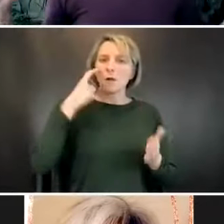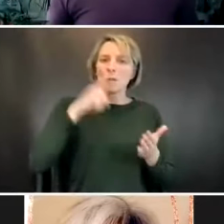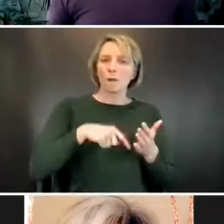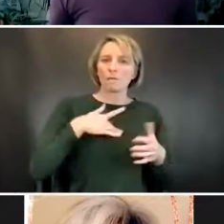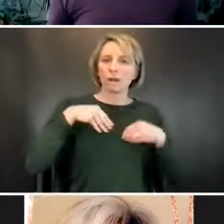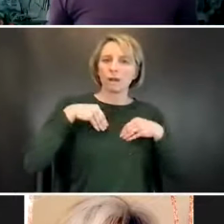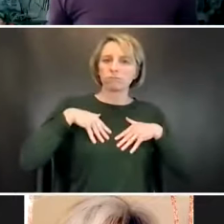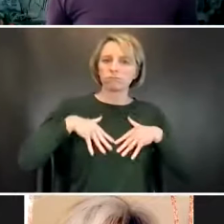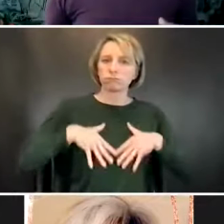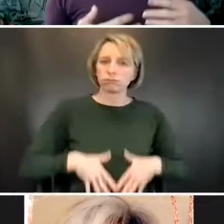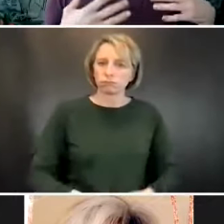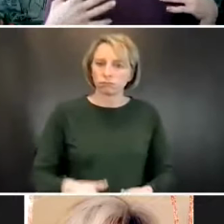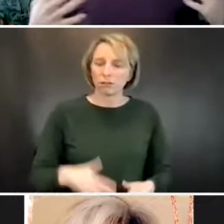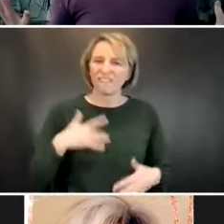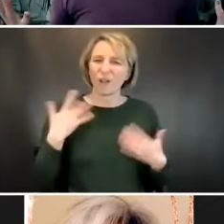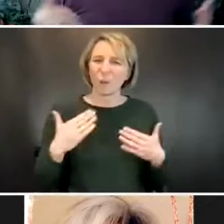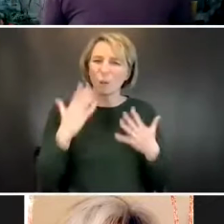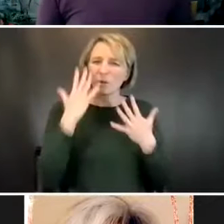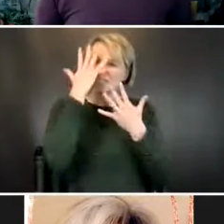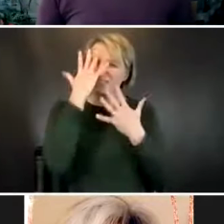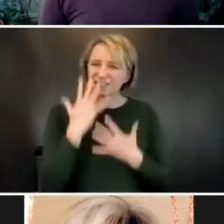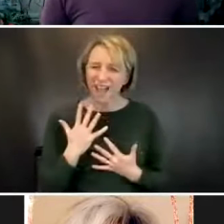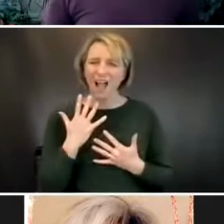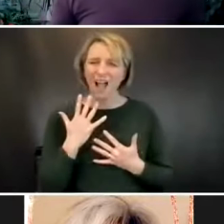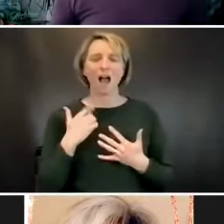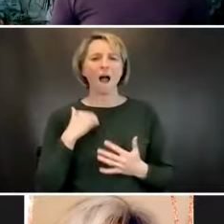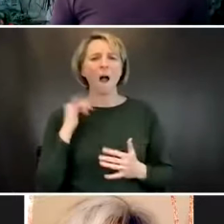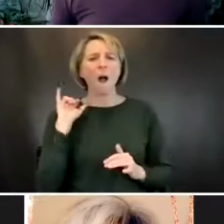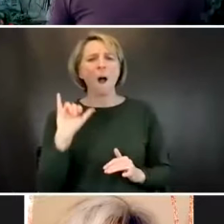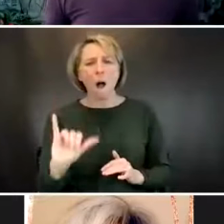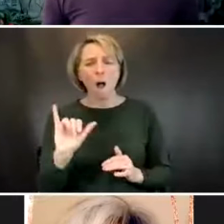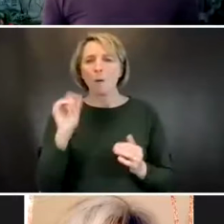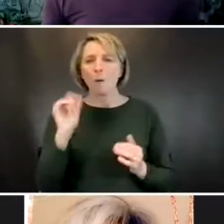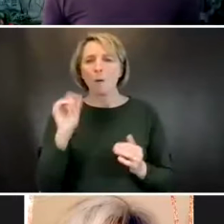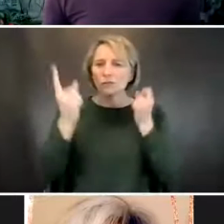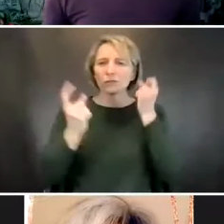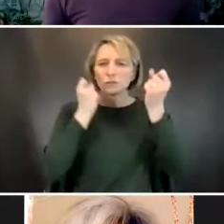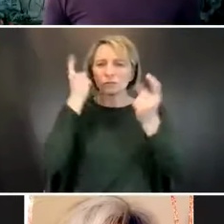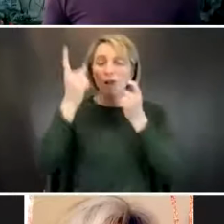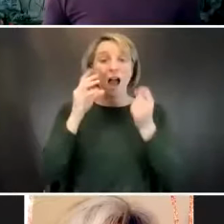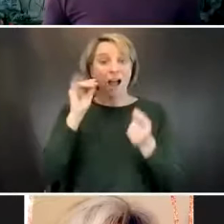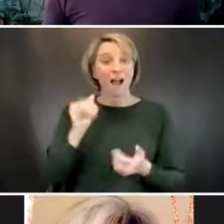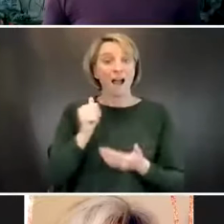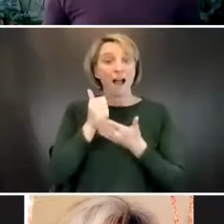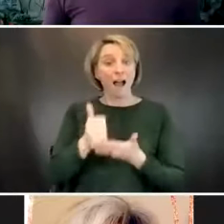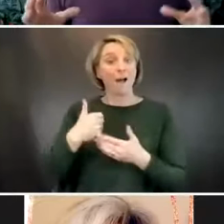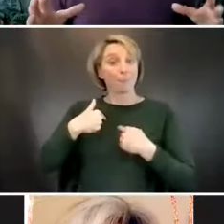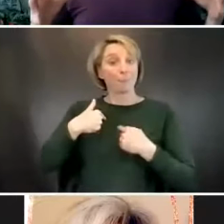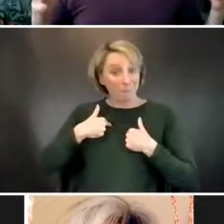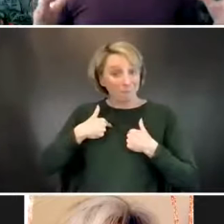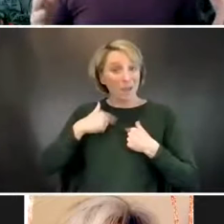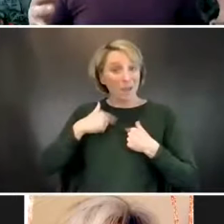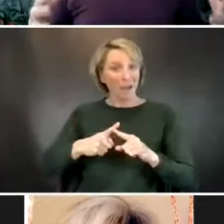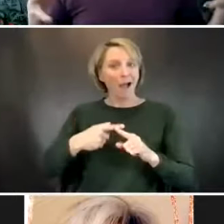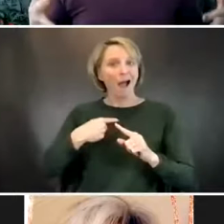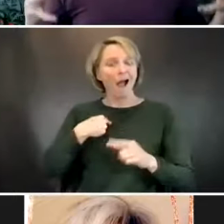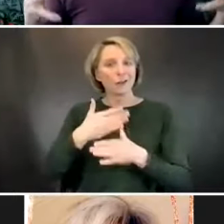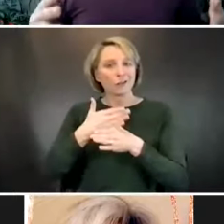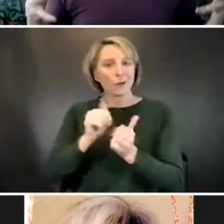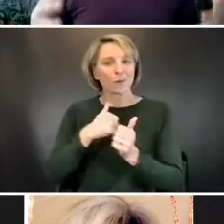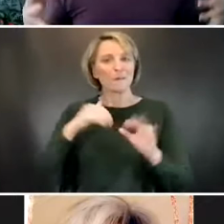my coworkers, and I'm just so grateful for the opportunity to share it with you. So the purpose